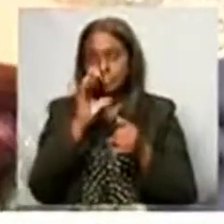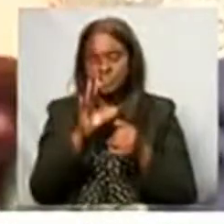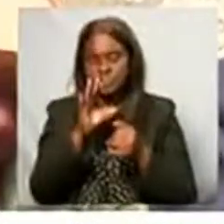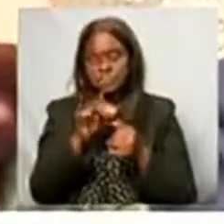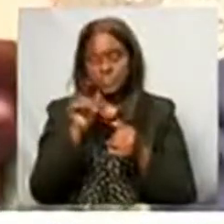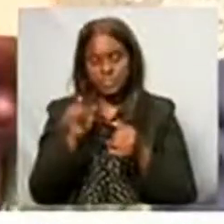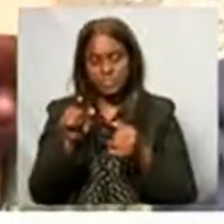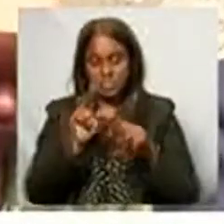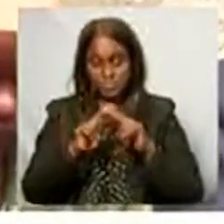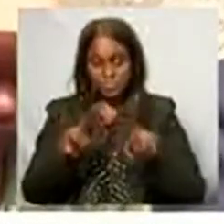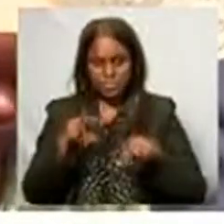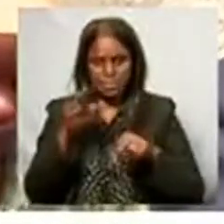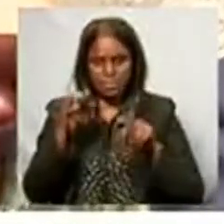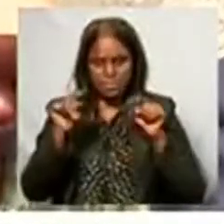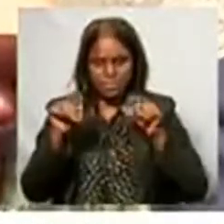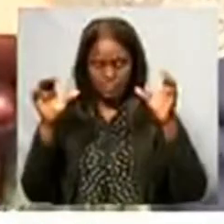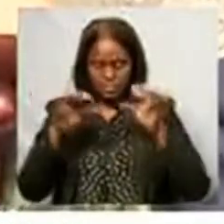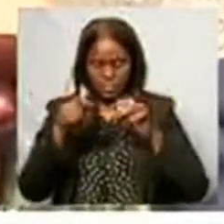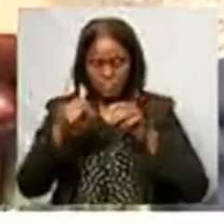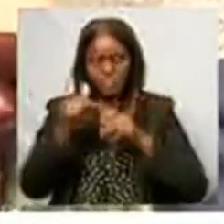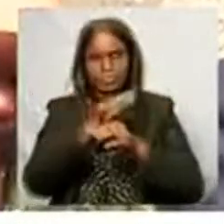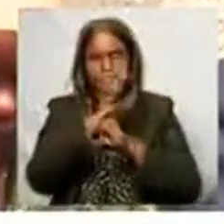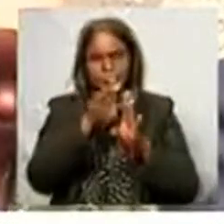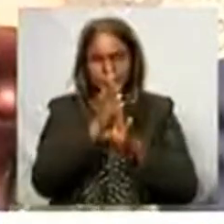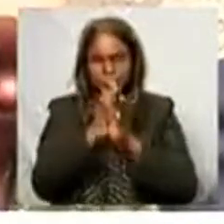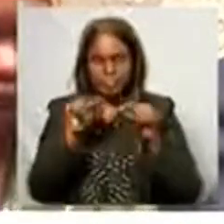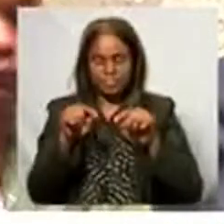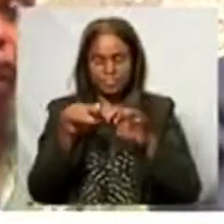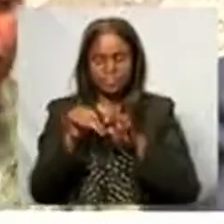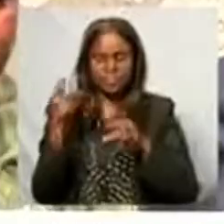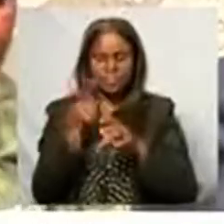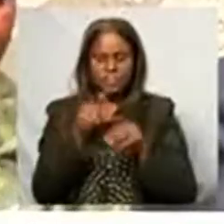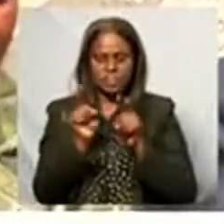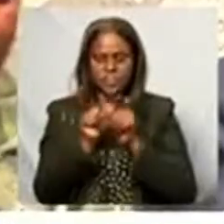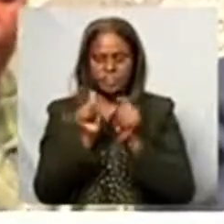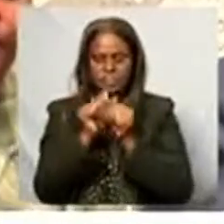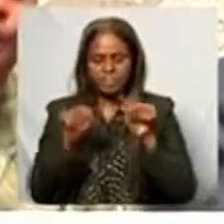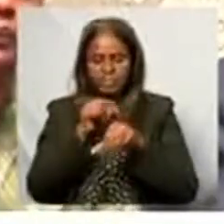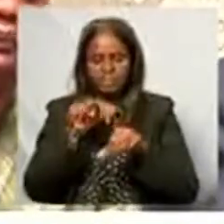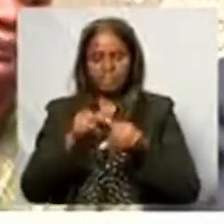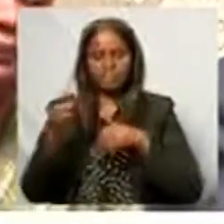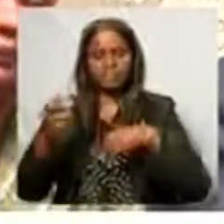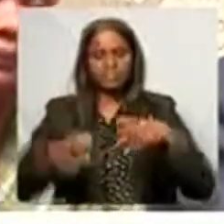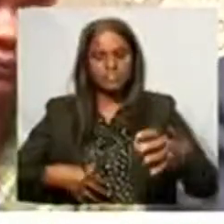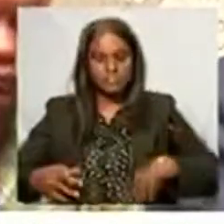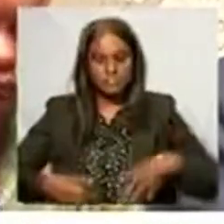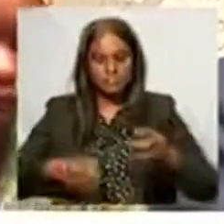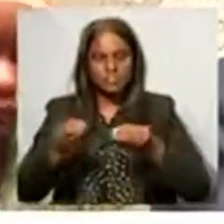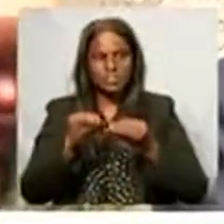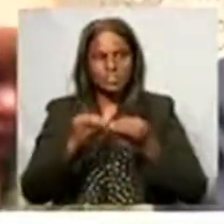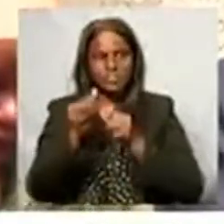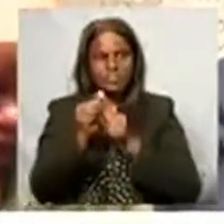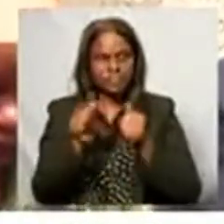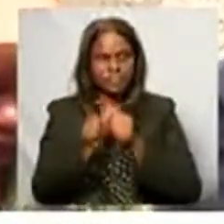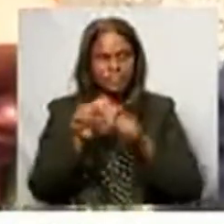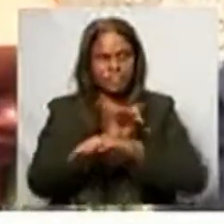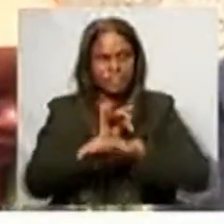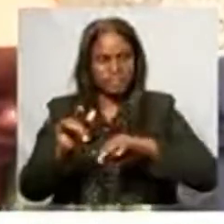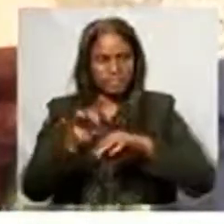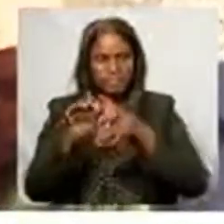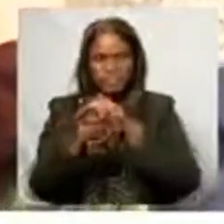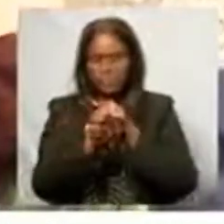the chairperson of the committee, in his address to the House and the nation at large, lamented about the lack of corporate